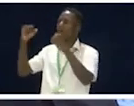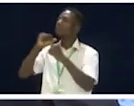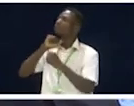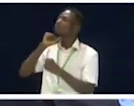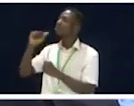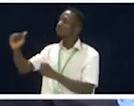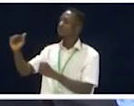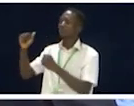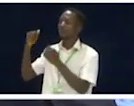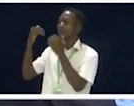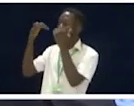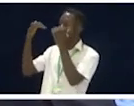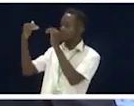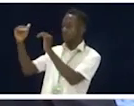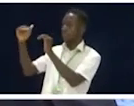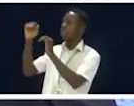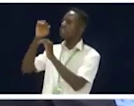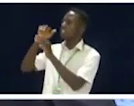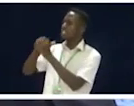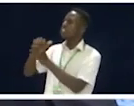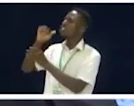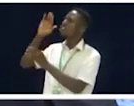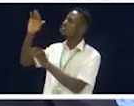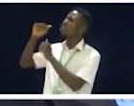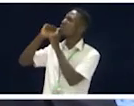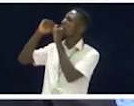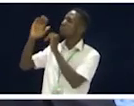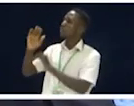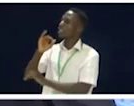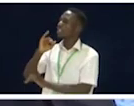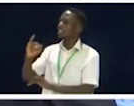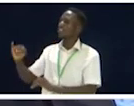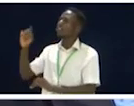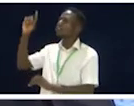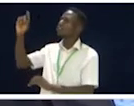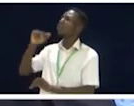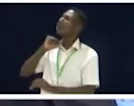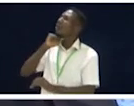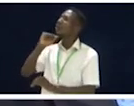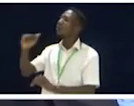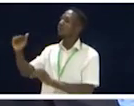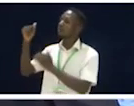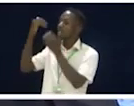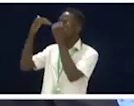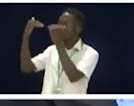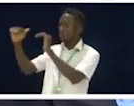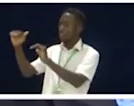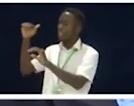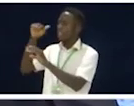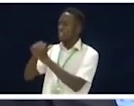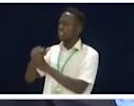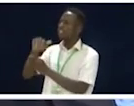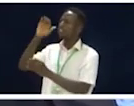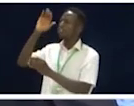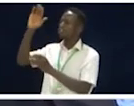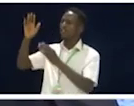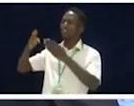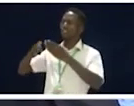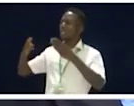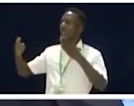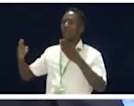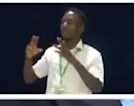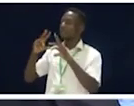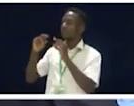unlimited. In your blessings, you are unlimited. In your mercy, you are unlimited. In your size, there is no